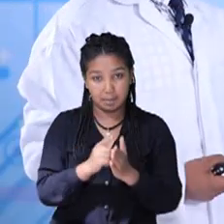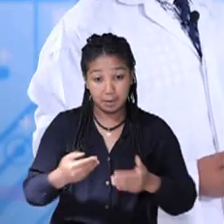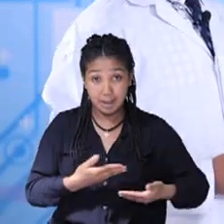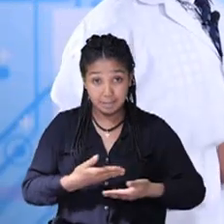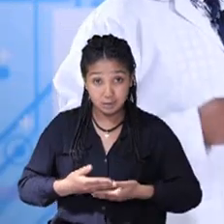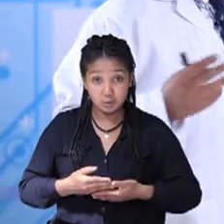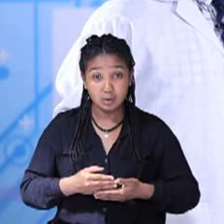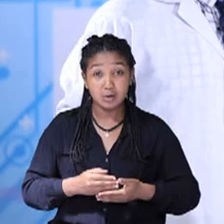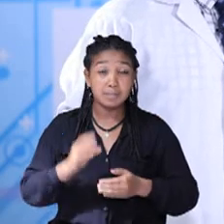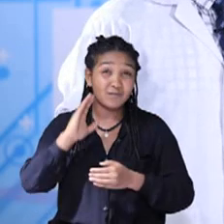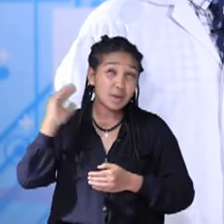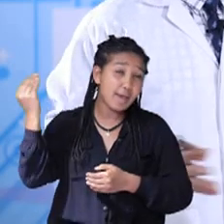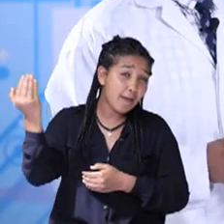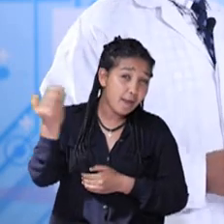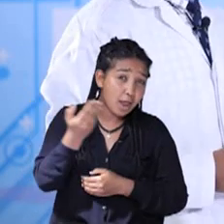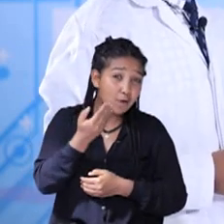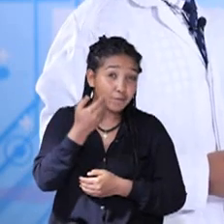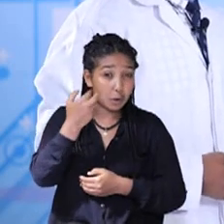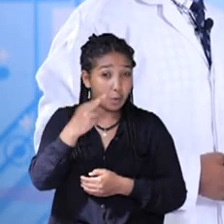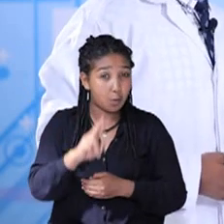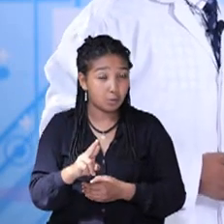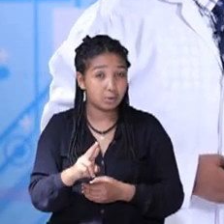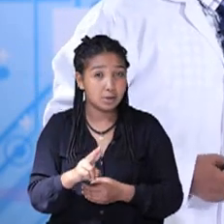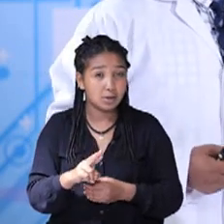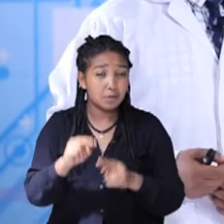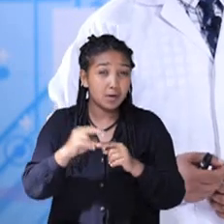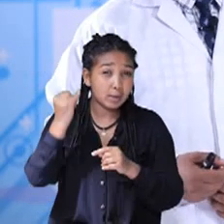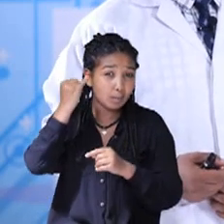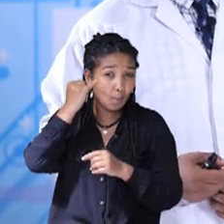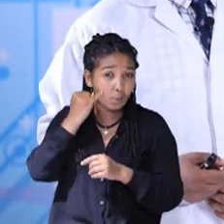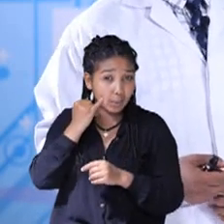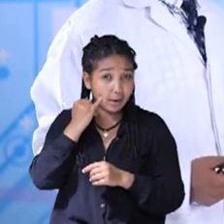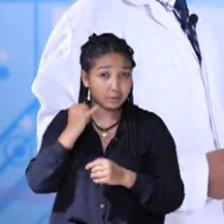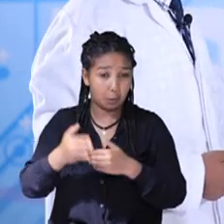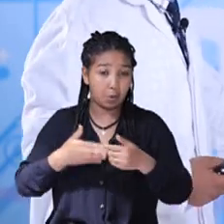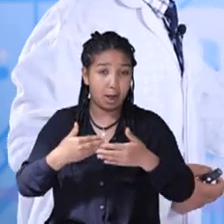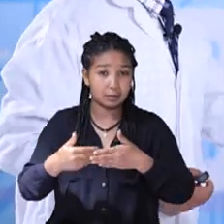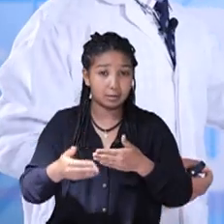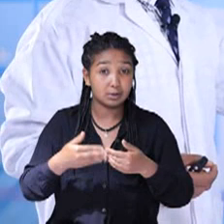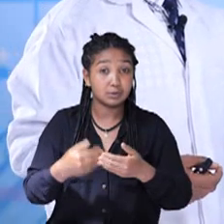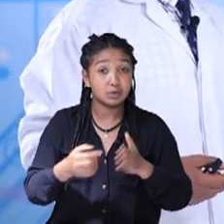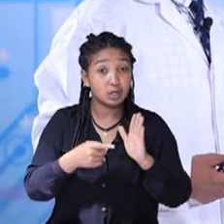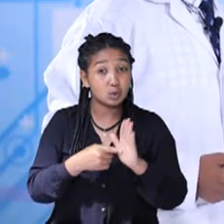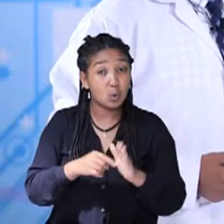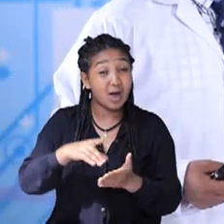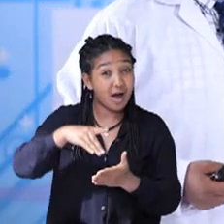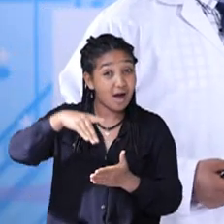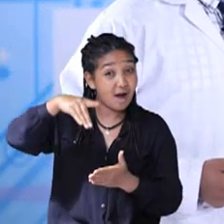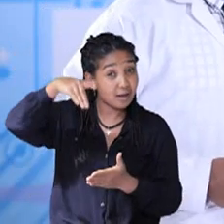Babies who were very heavy or very light, they show a